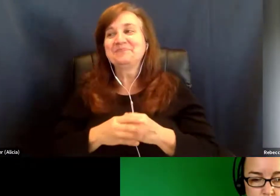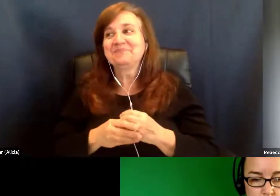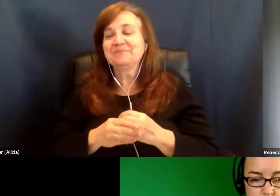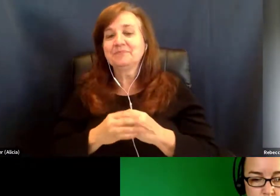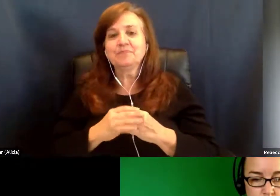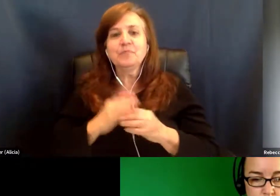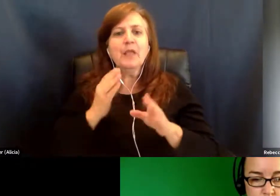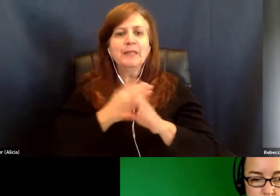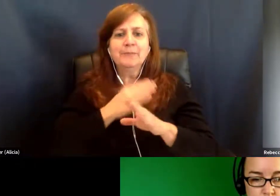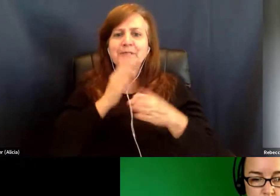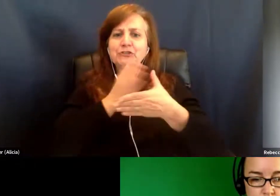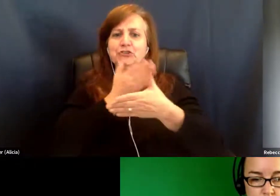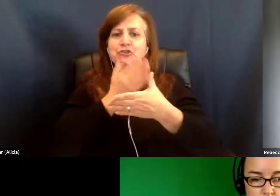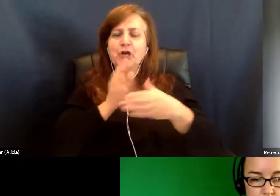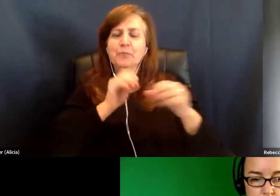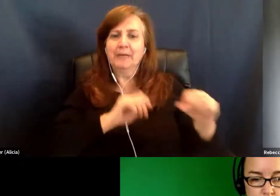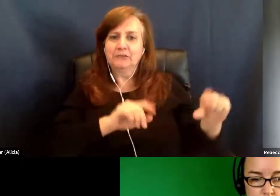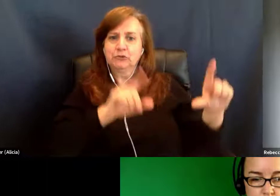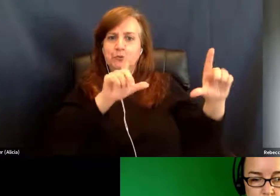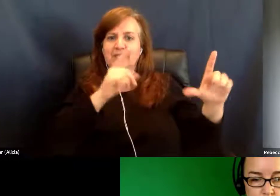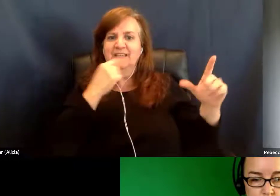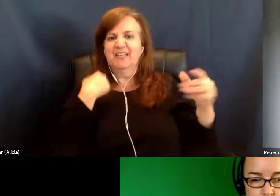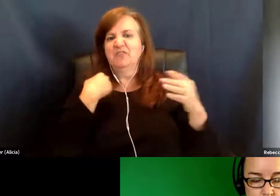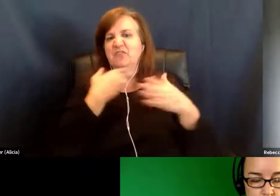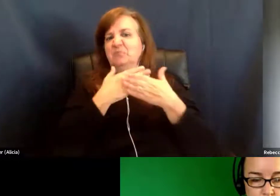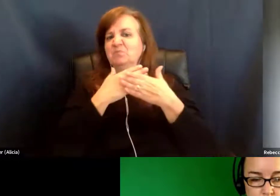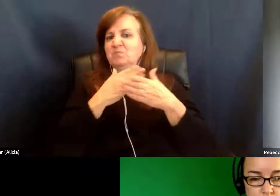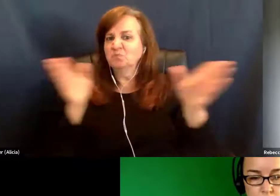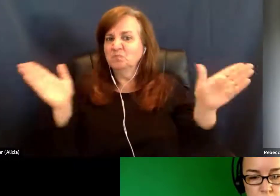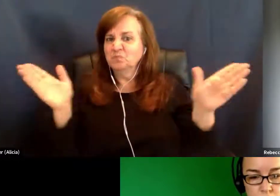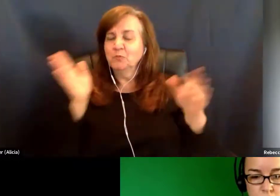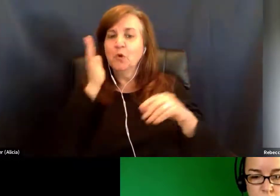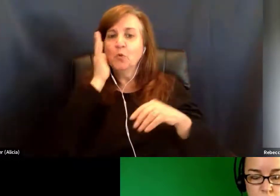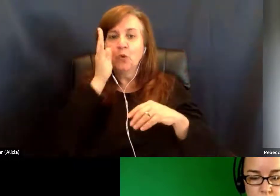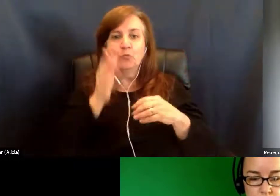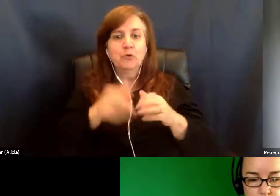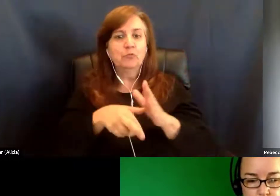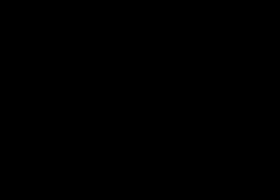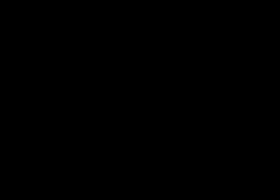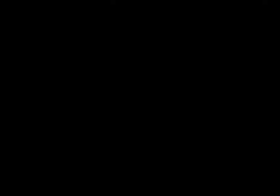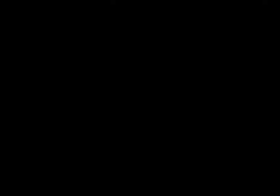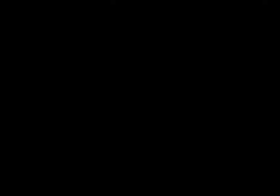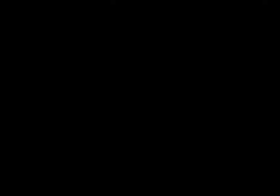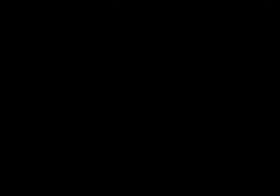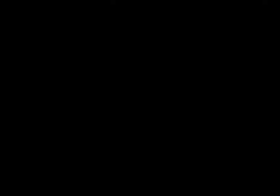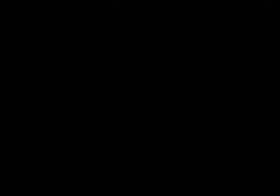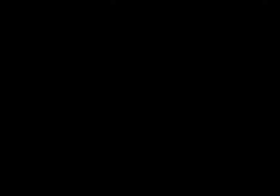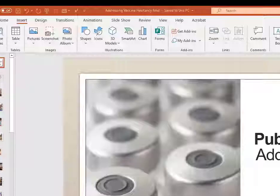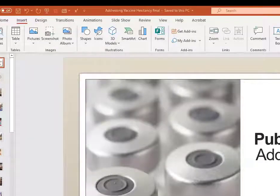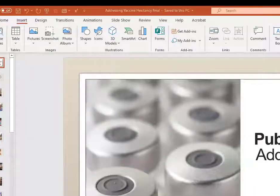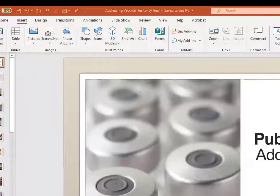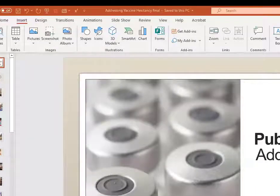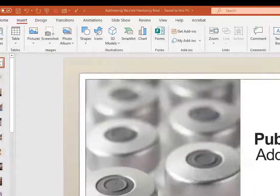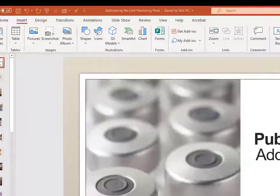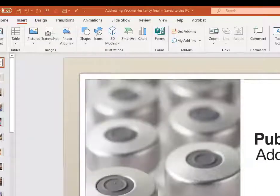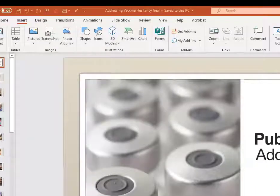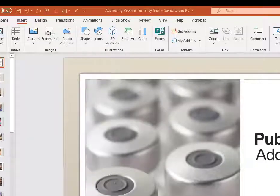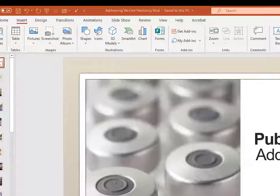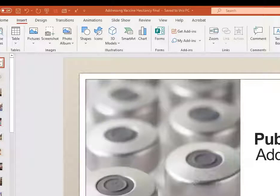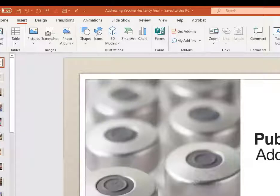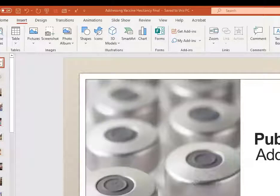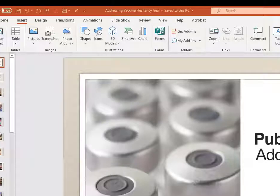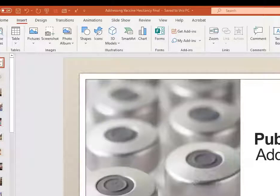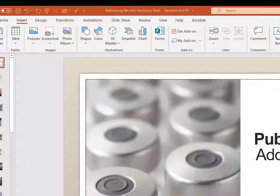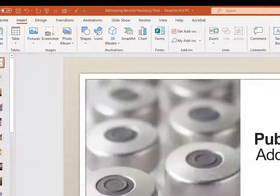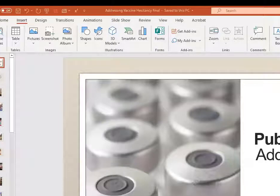share my screen, and I want to give an overview of some of the things I'm going to go over. So you should be able to see my